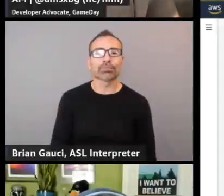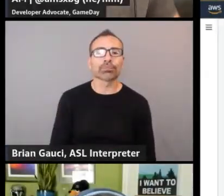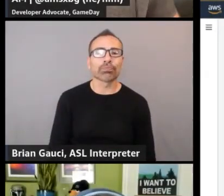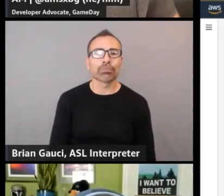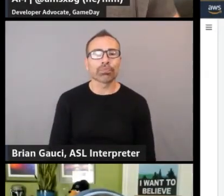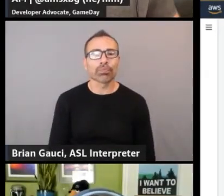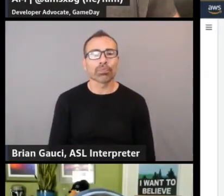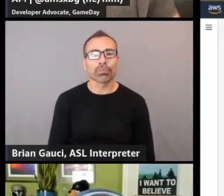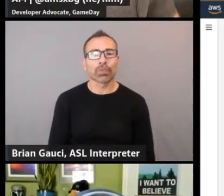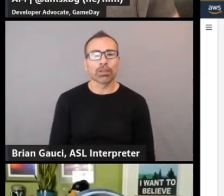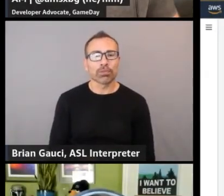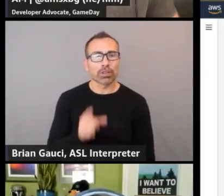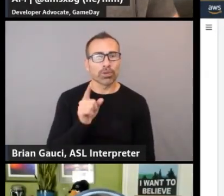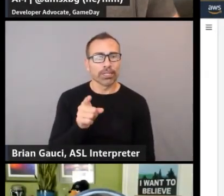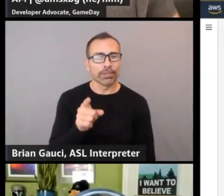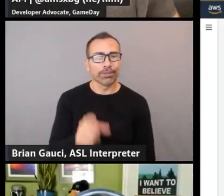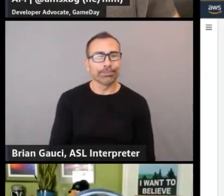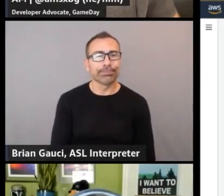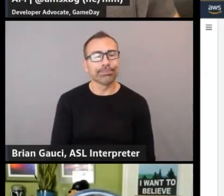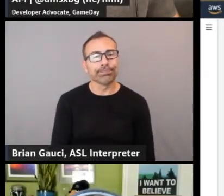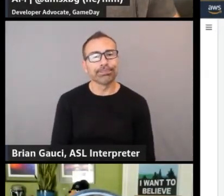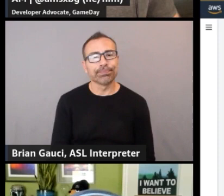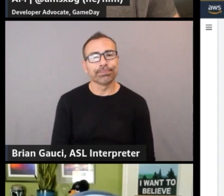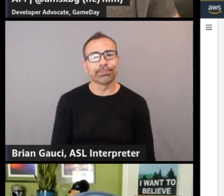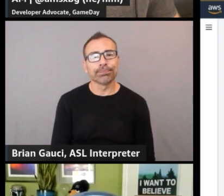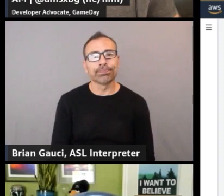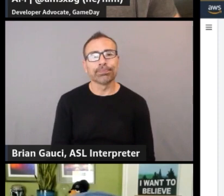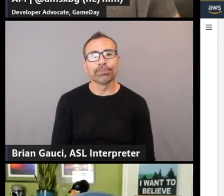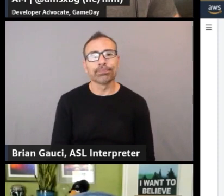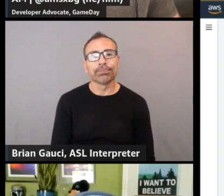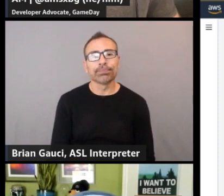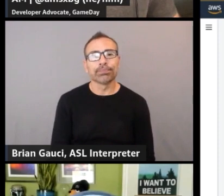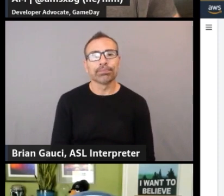So we're going to go here. We're going to call this